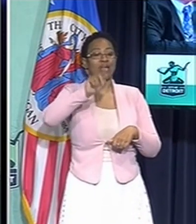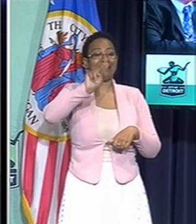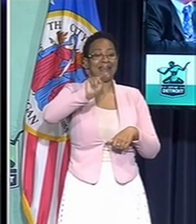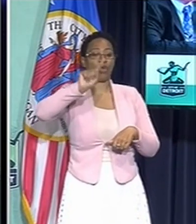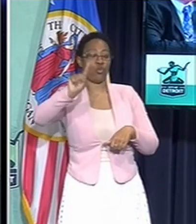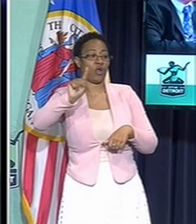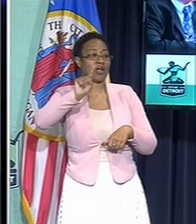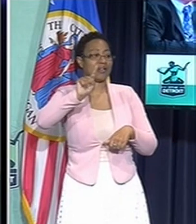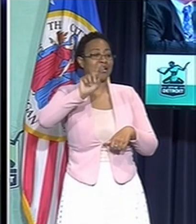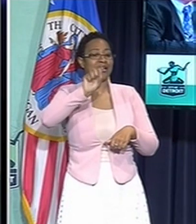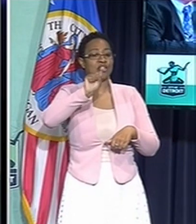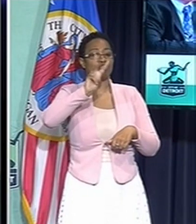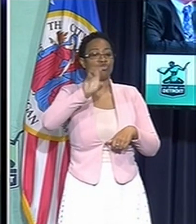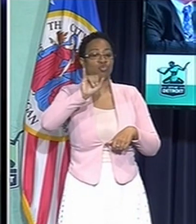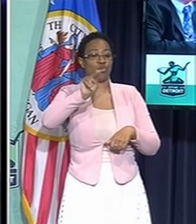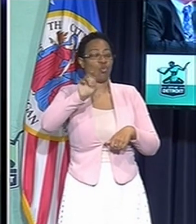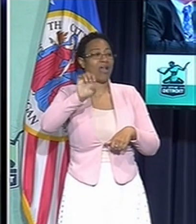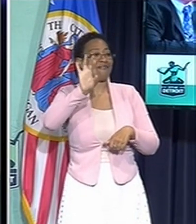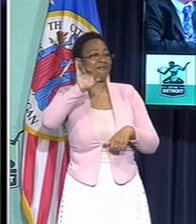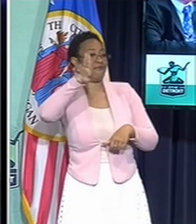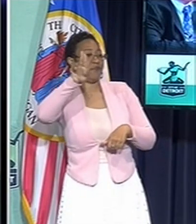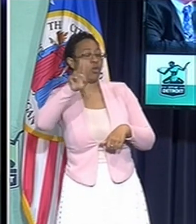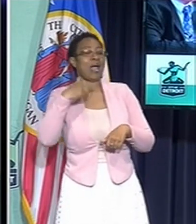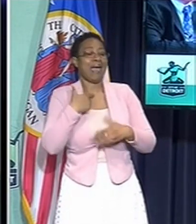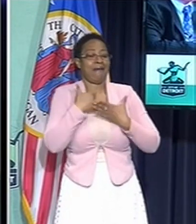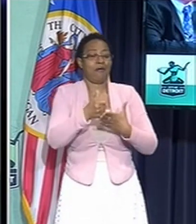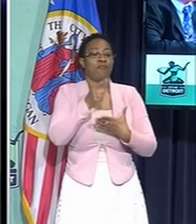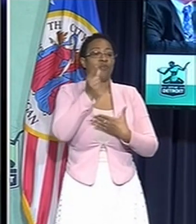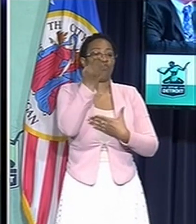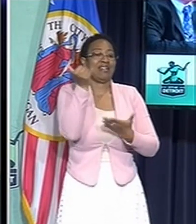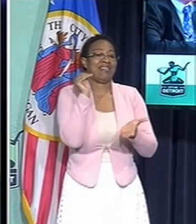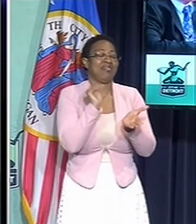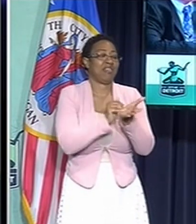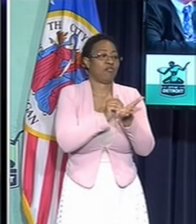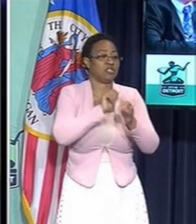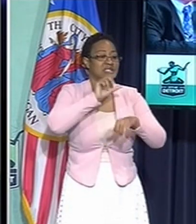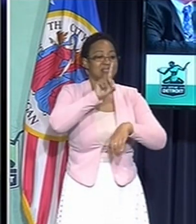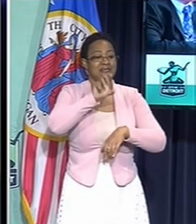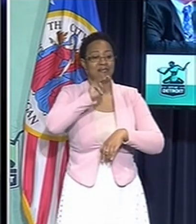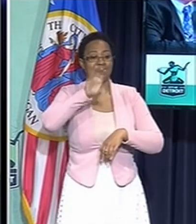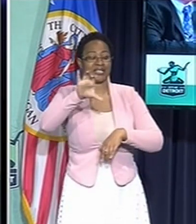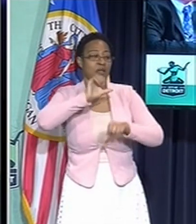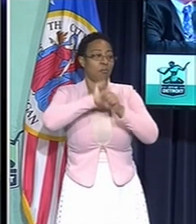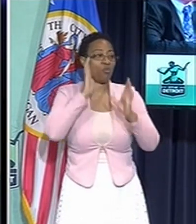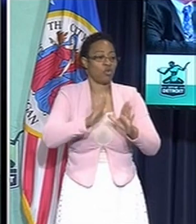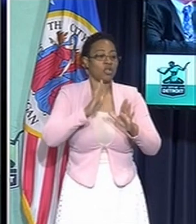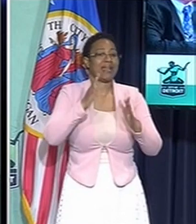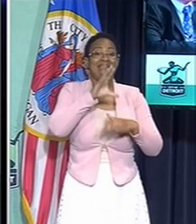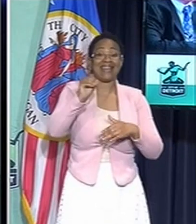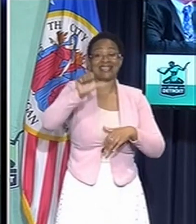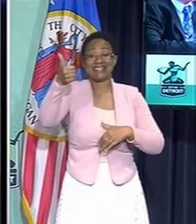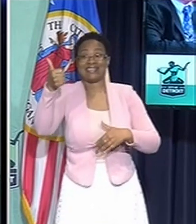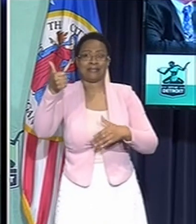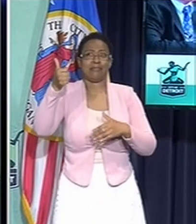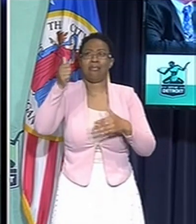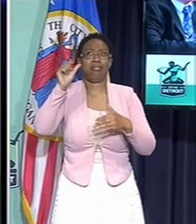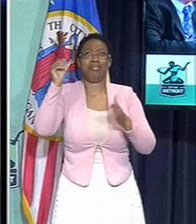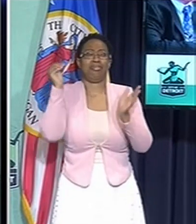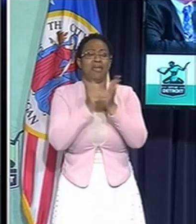was responsible for the health of 14,000 DMC employees, as well as, you know, tens of thousands of patients, and it was something